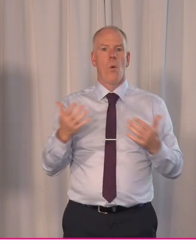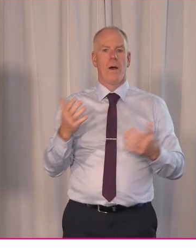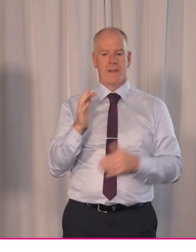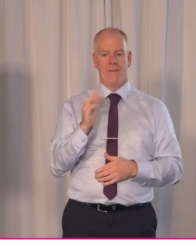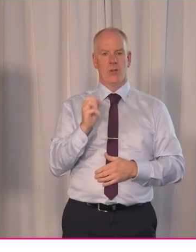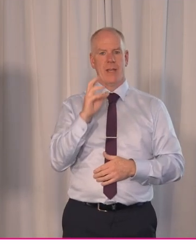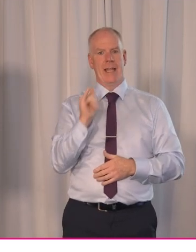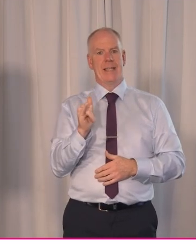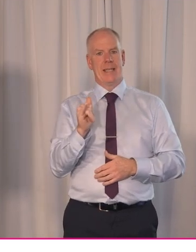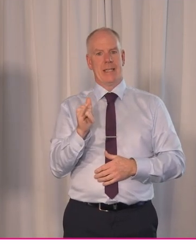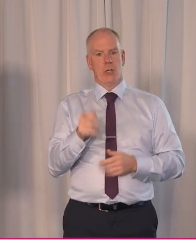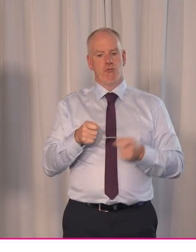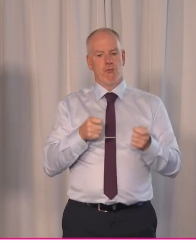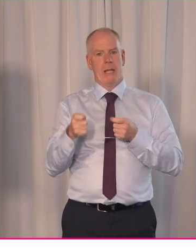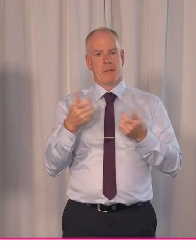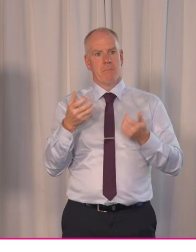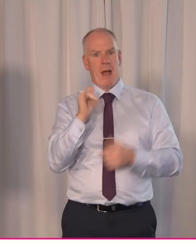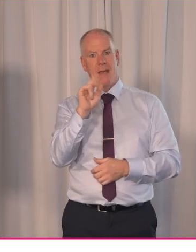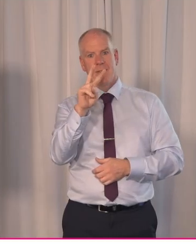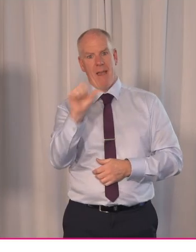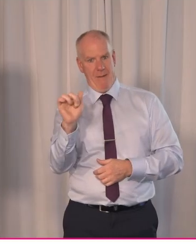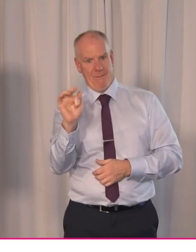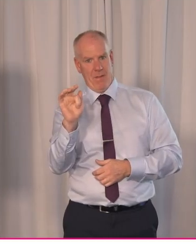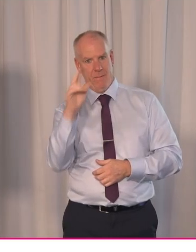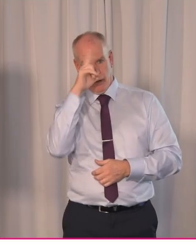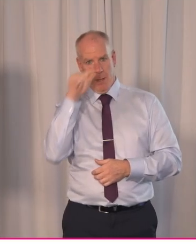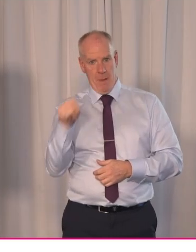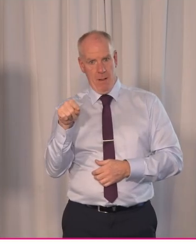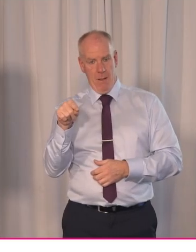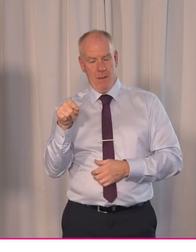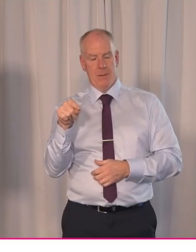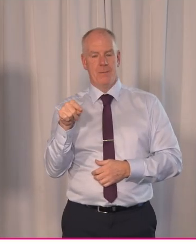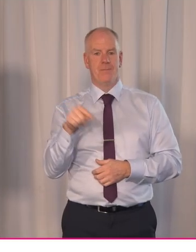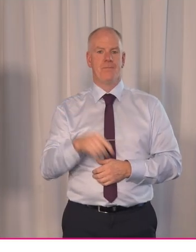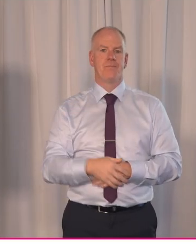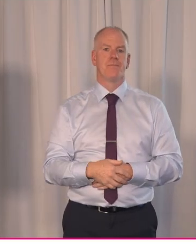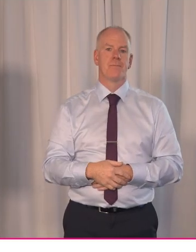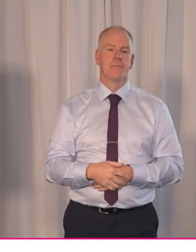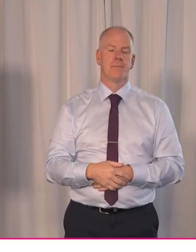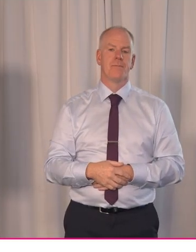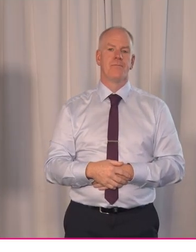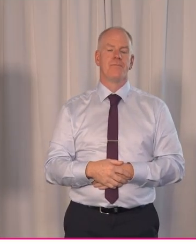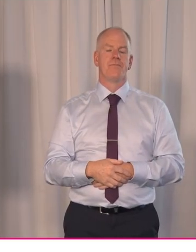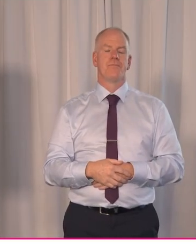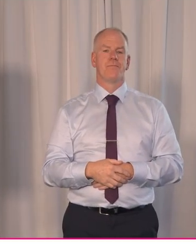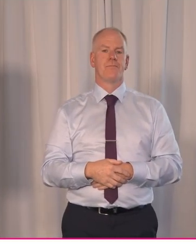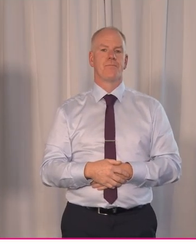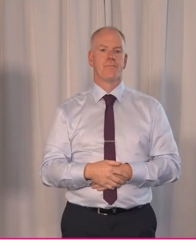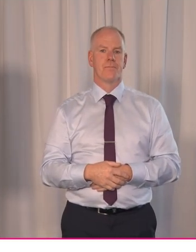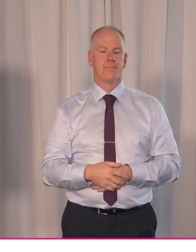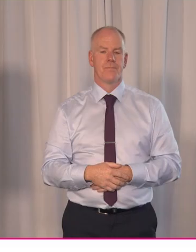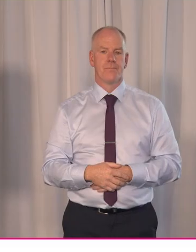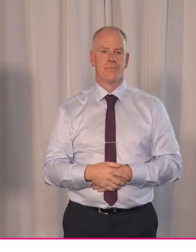treatment and IVF treatment. And then I'll sort